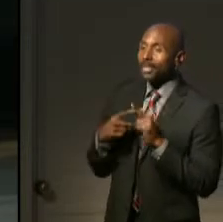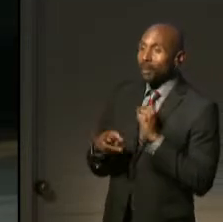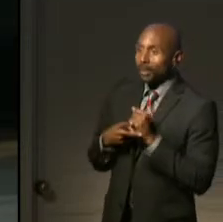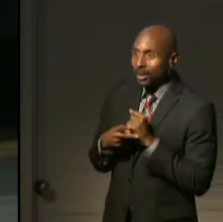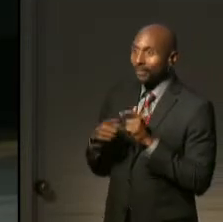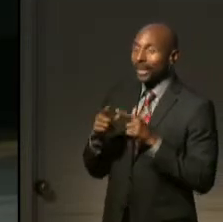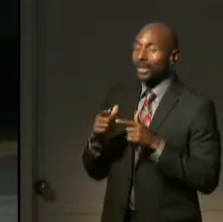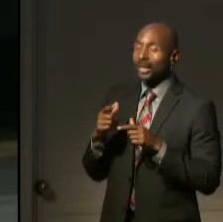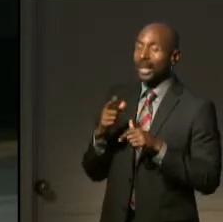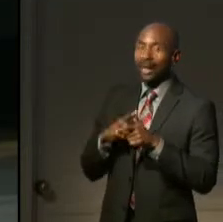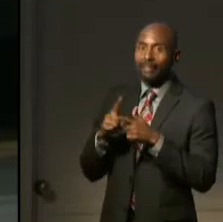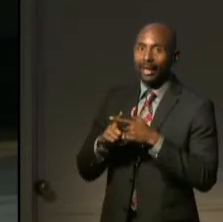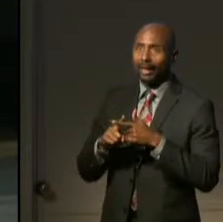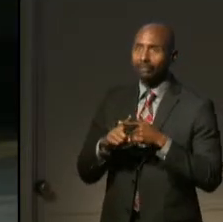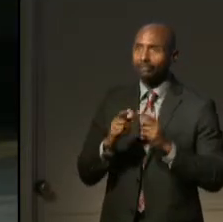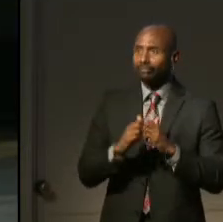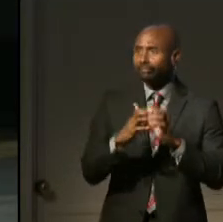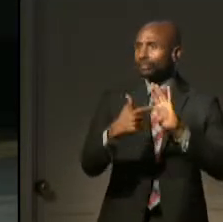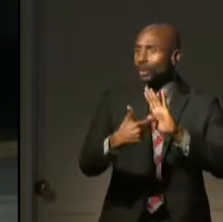was a rock from the moon